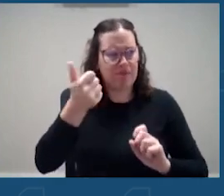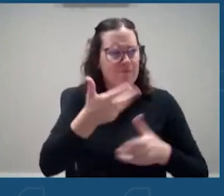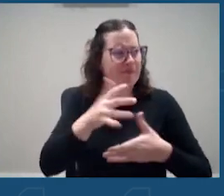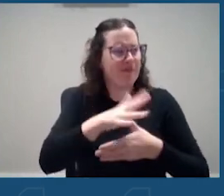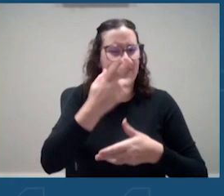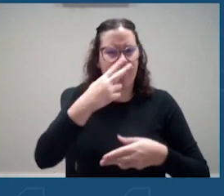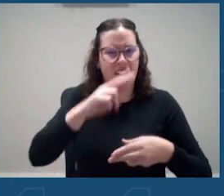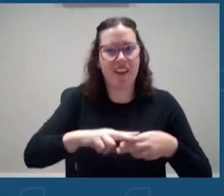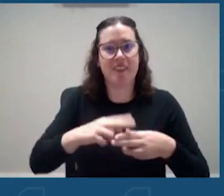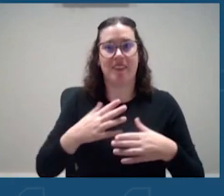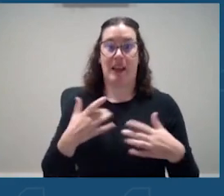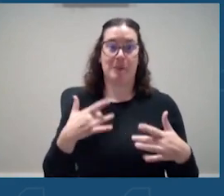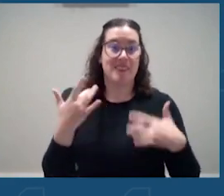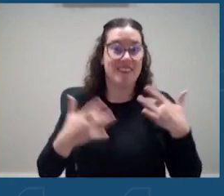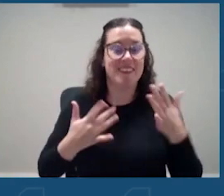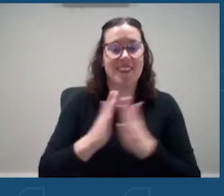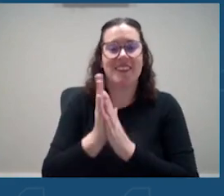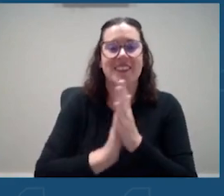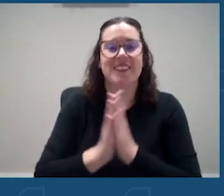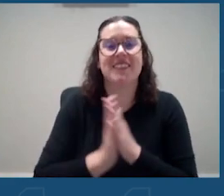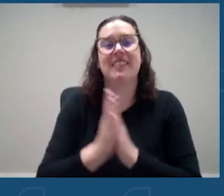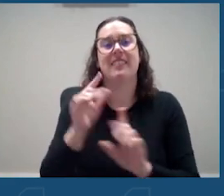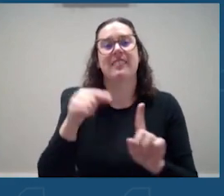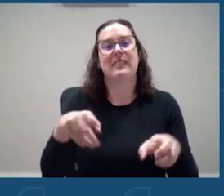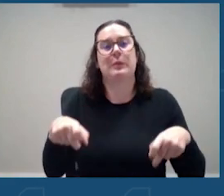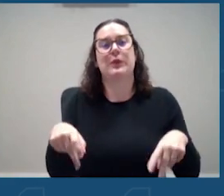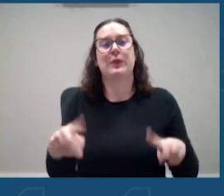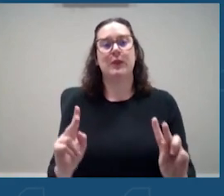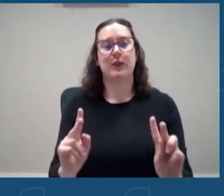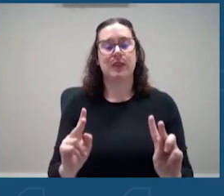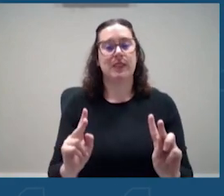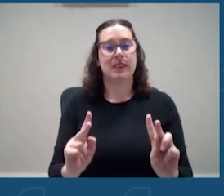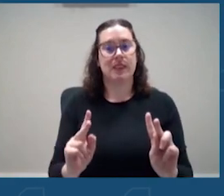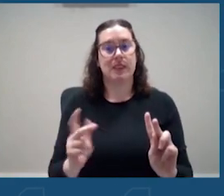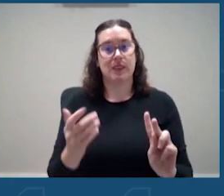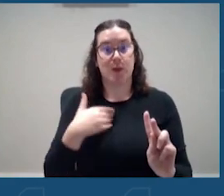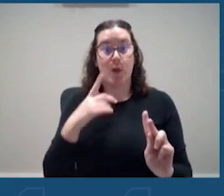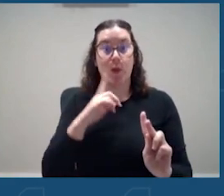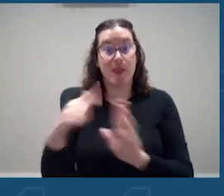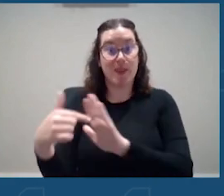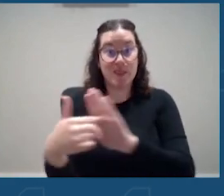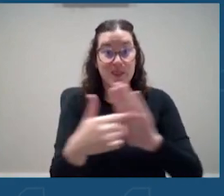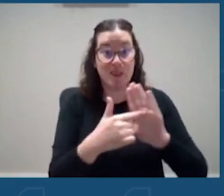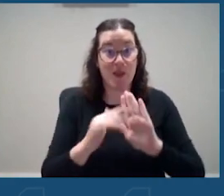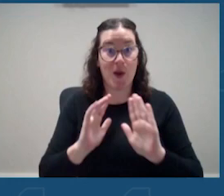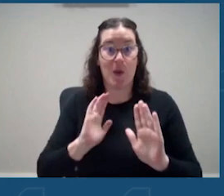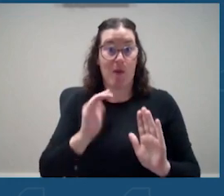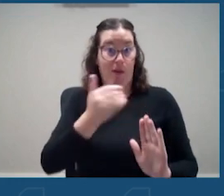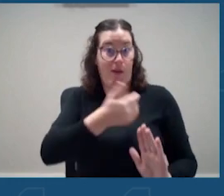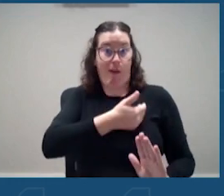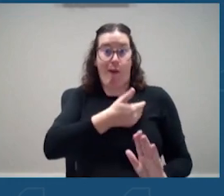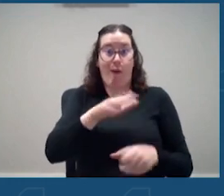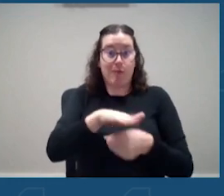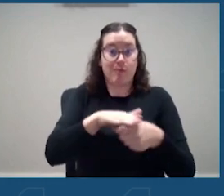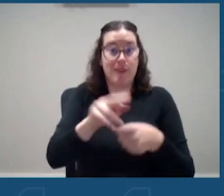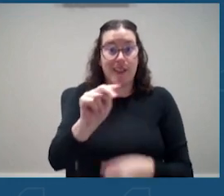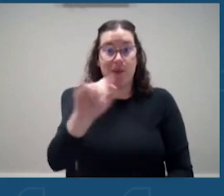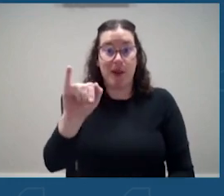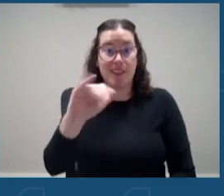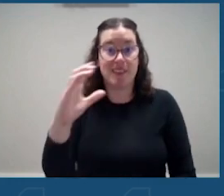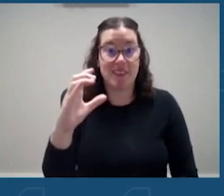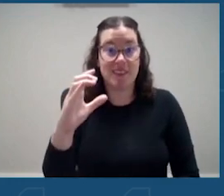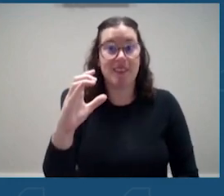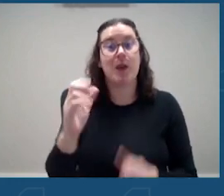so energized by this opportunity to put the spotlight on our stage here in New York City with the